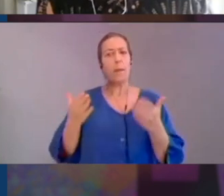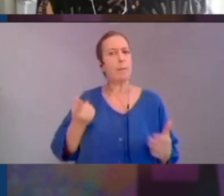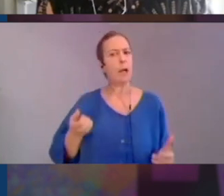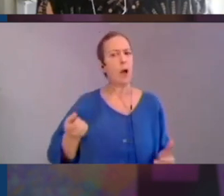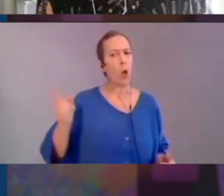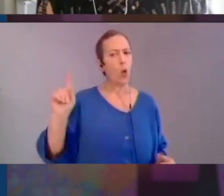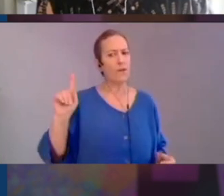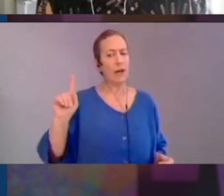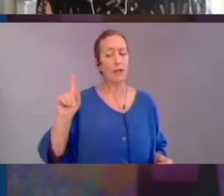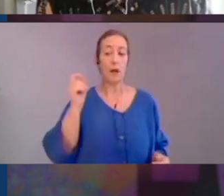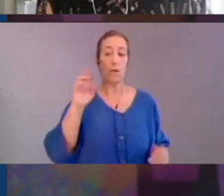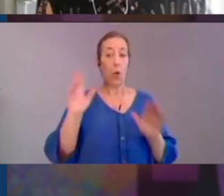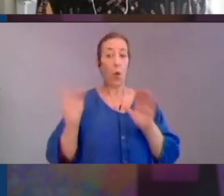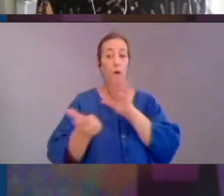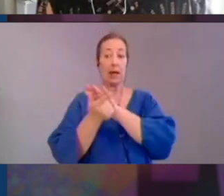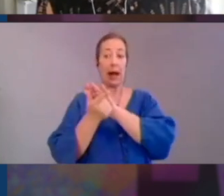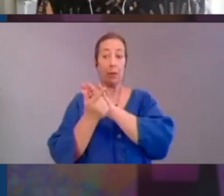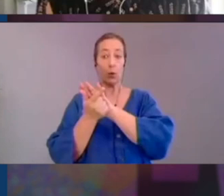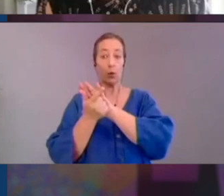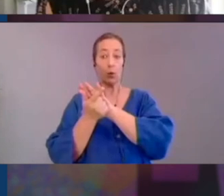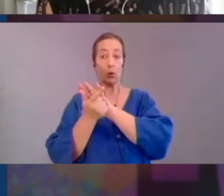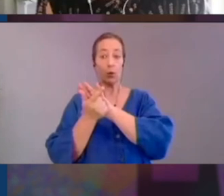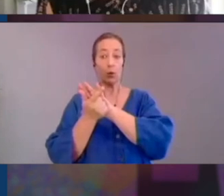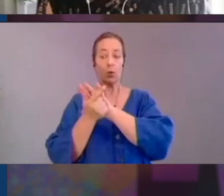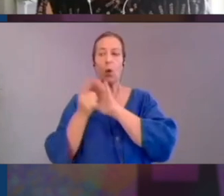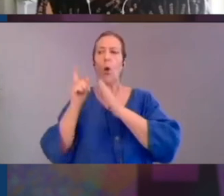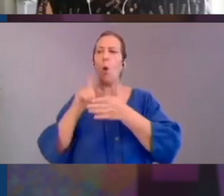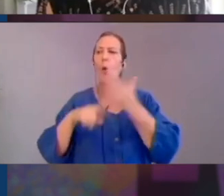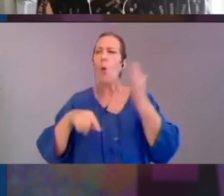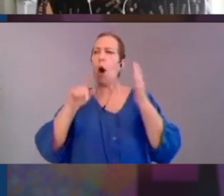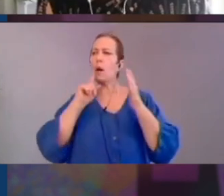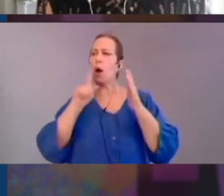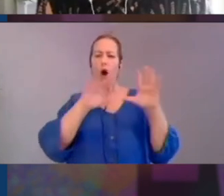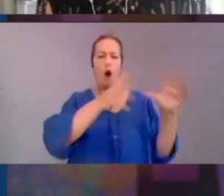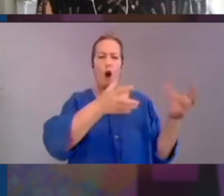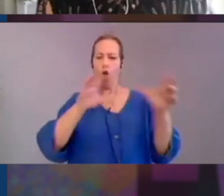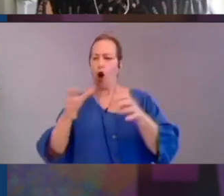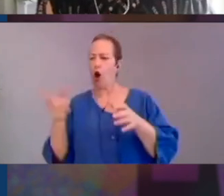What are the political dynamics between communities?